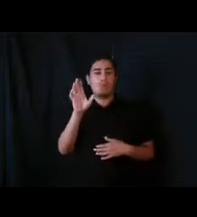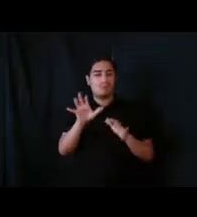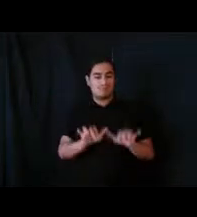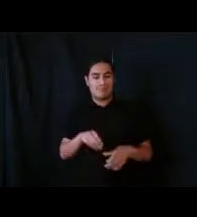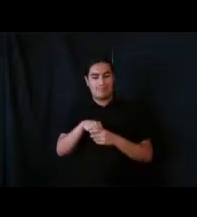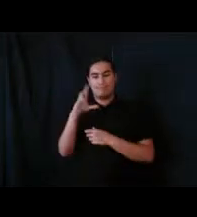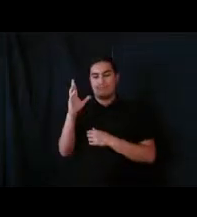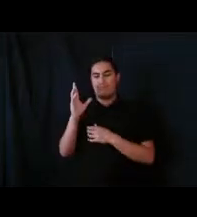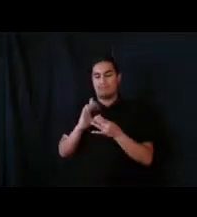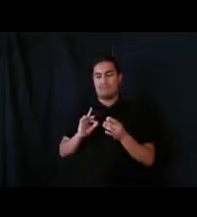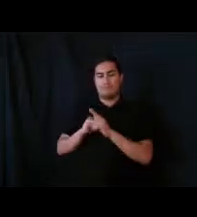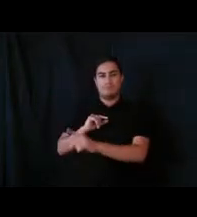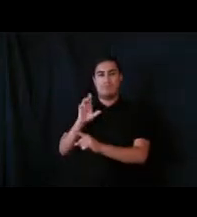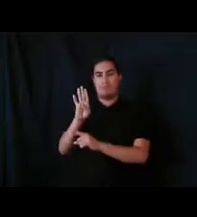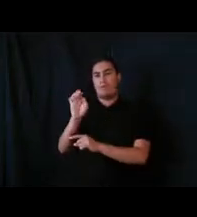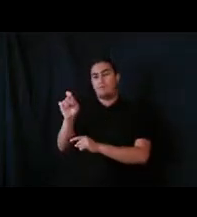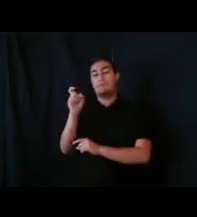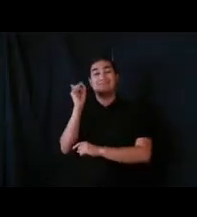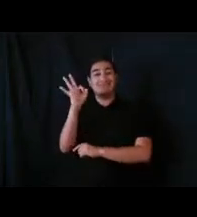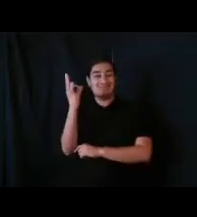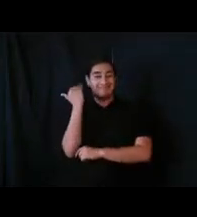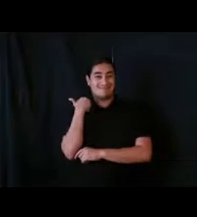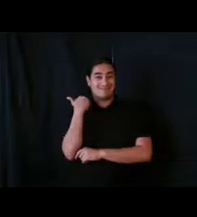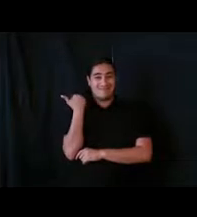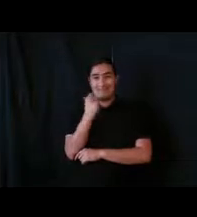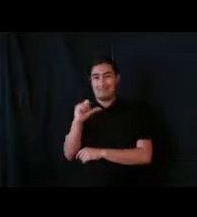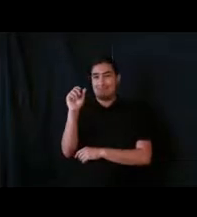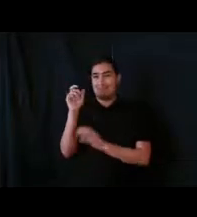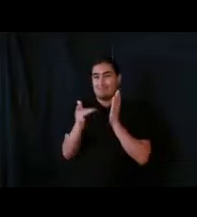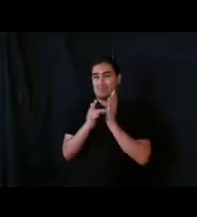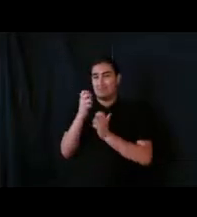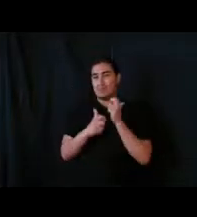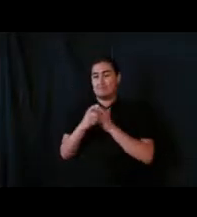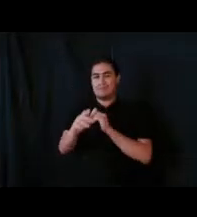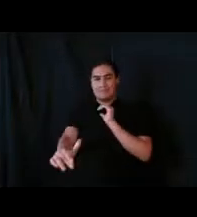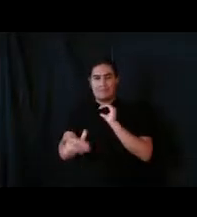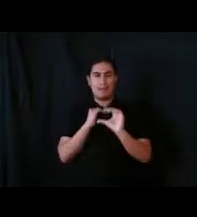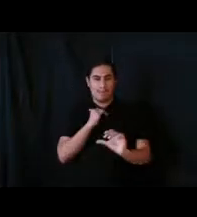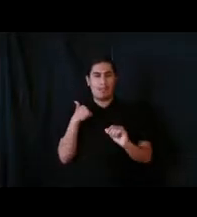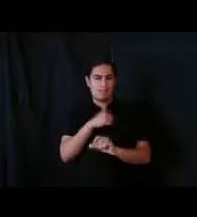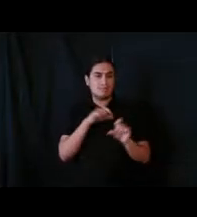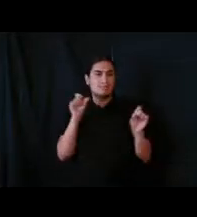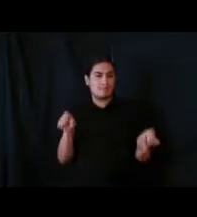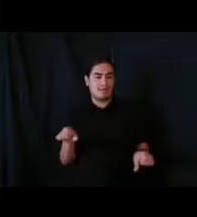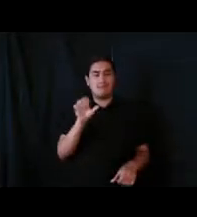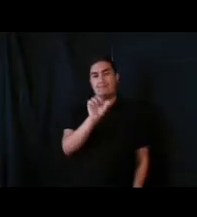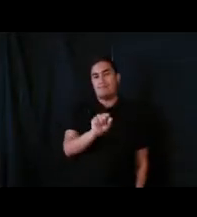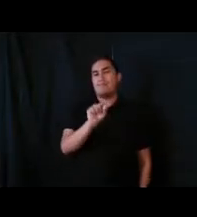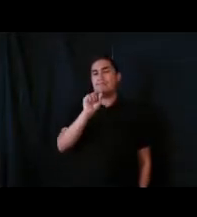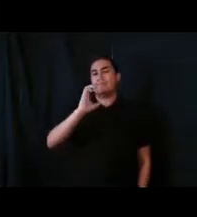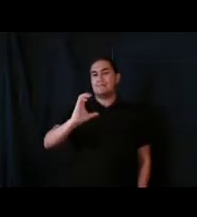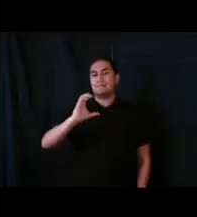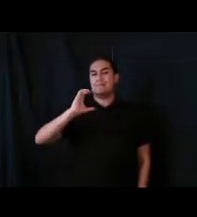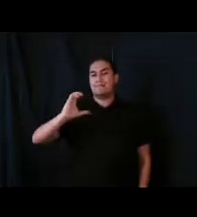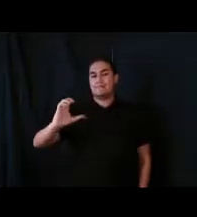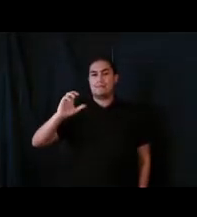comment box if you're experiencing any technical difficulties you can email commission staff at sccp